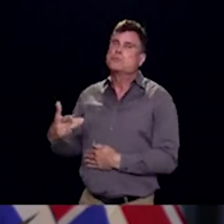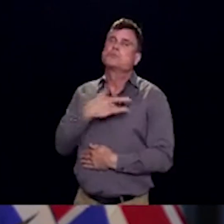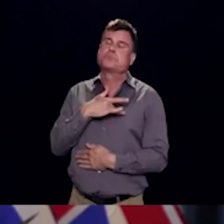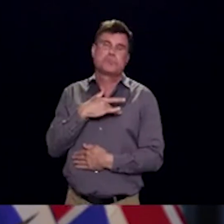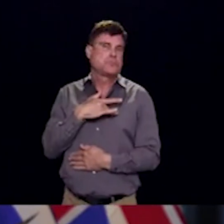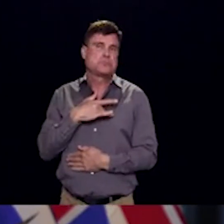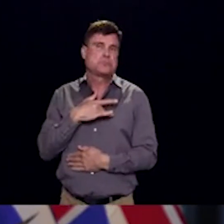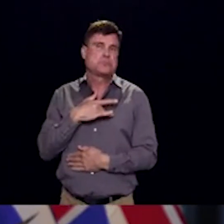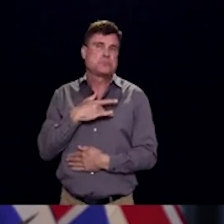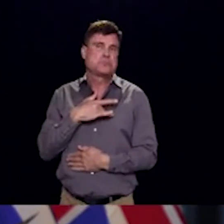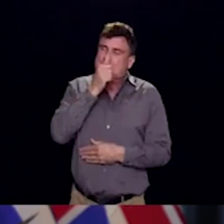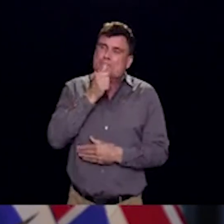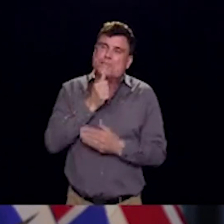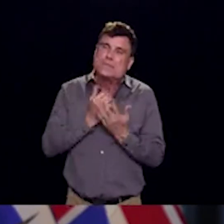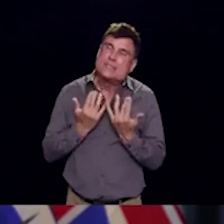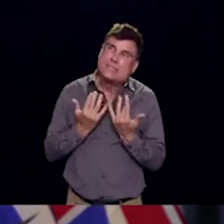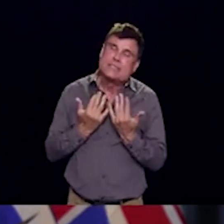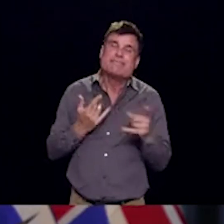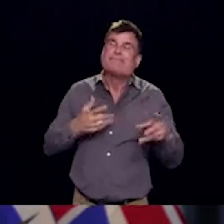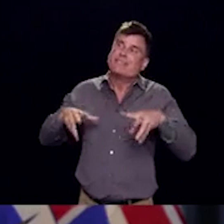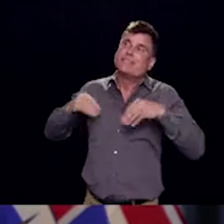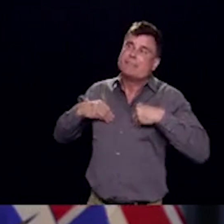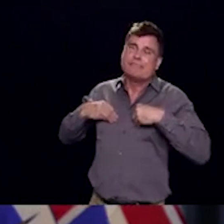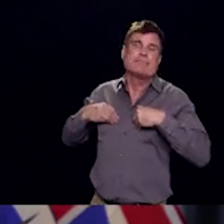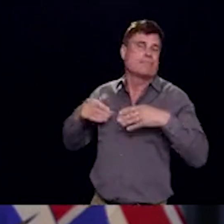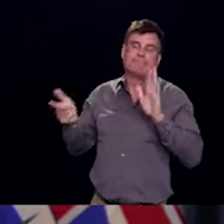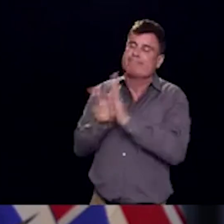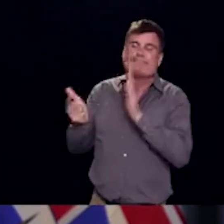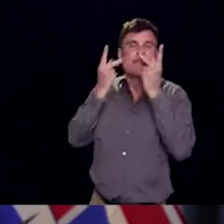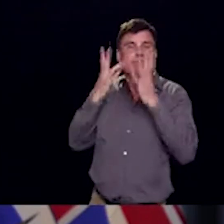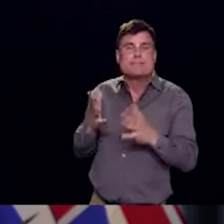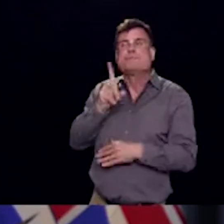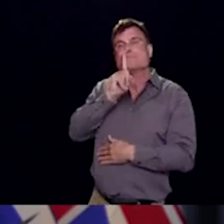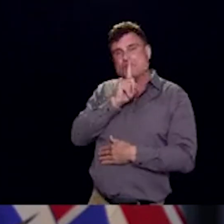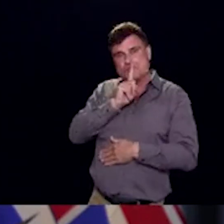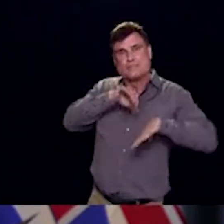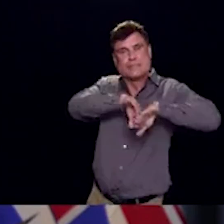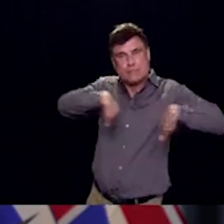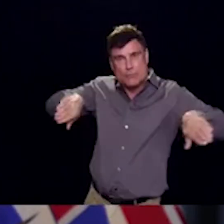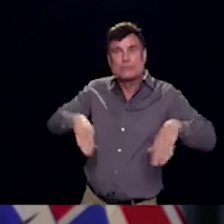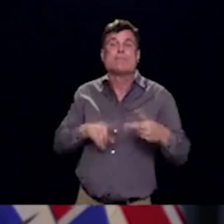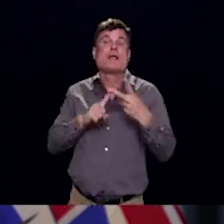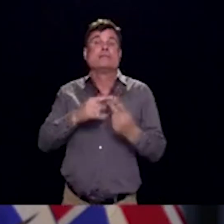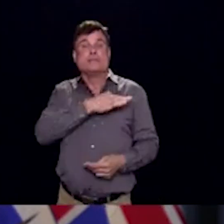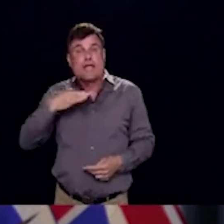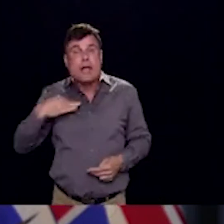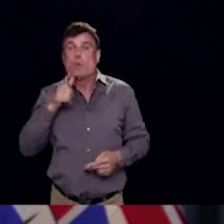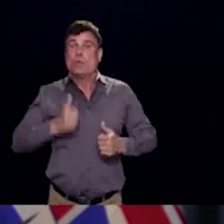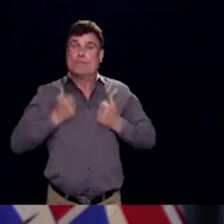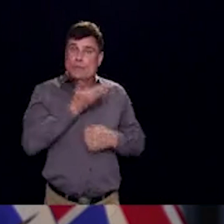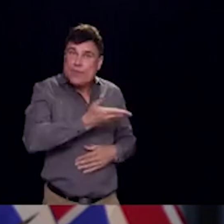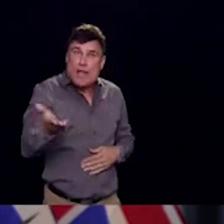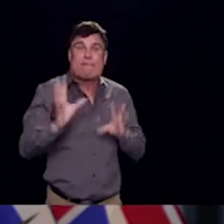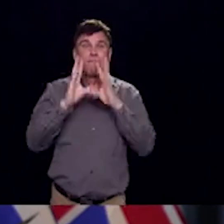notes that I have received from people in long-term care and assisted living and from their family members. There have been many